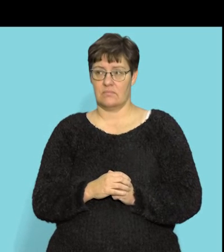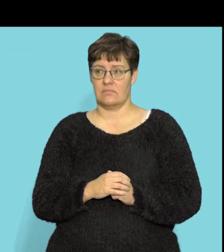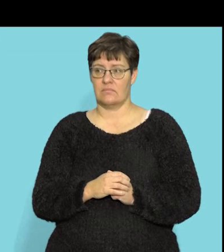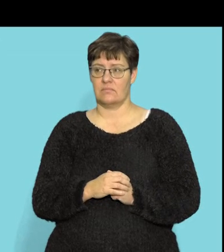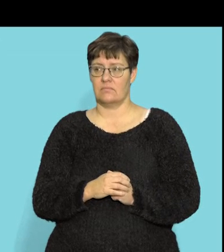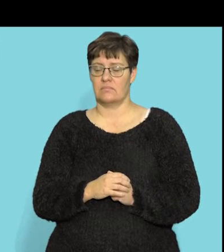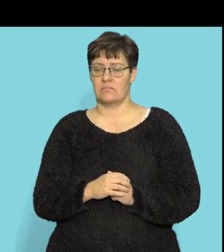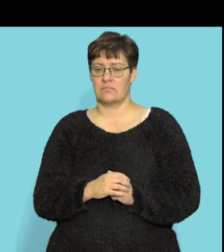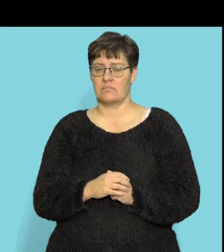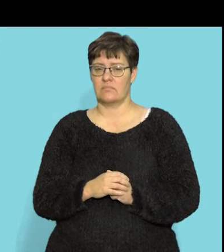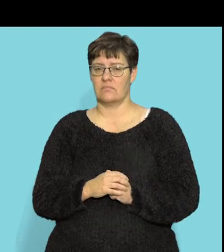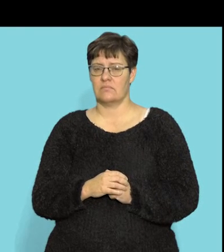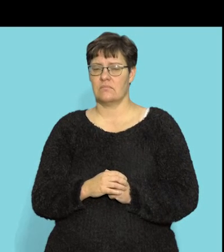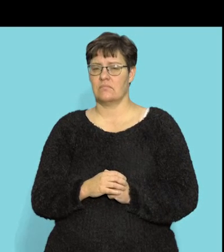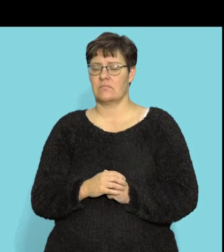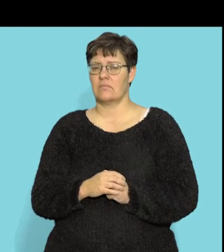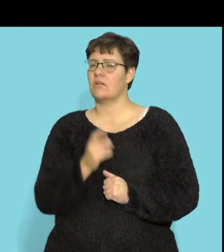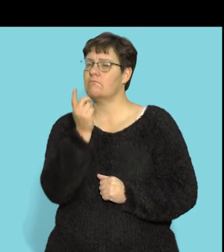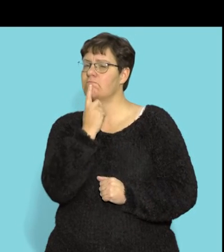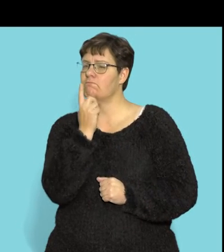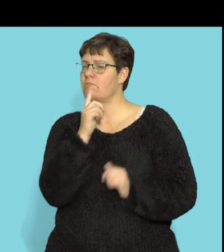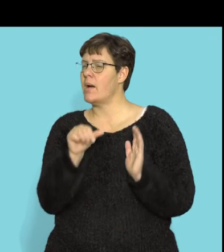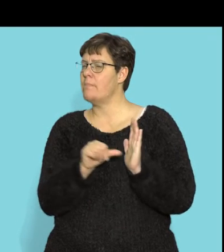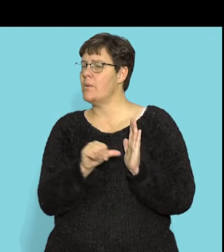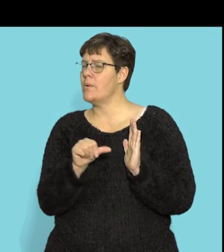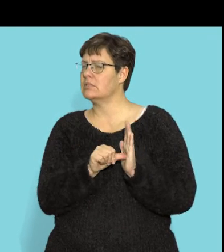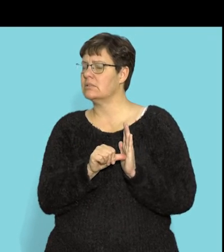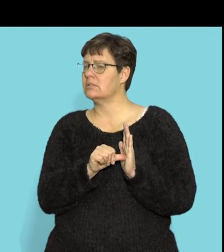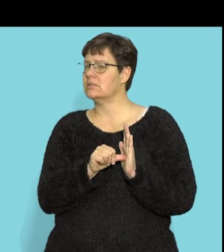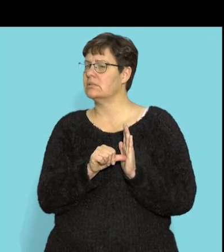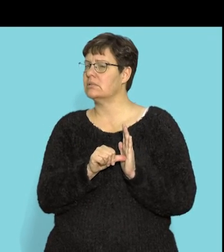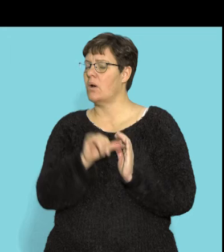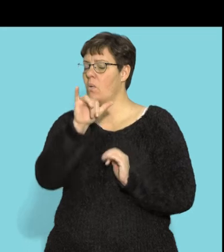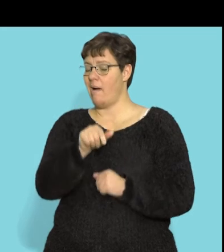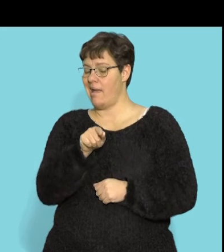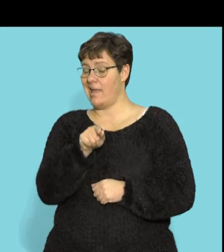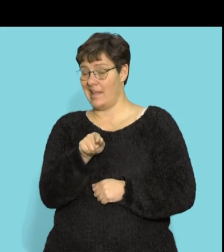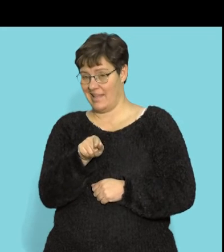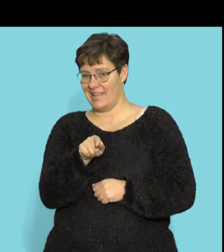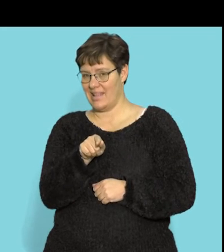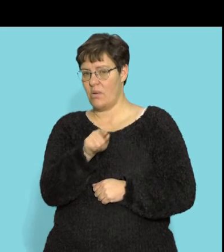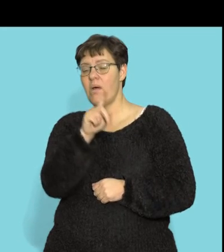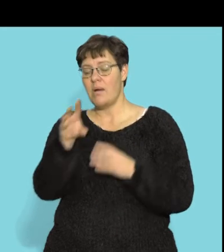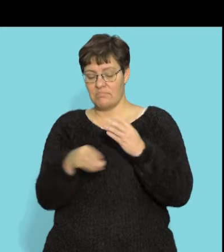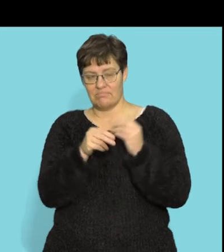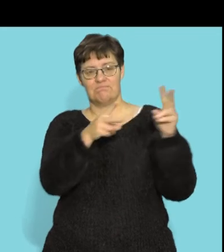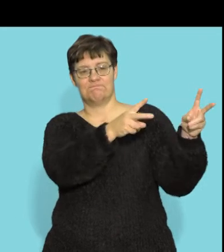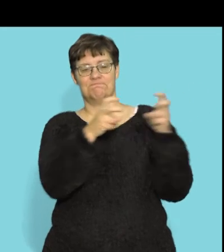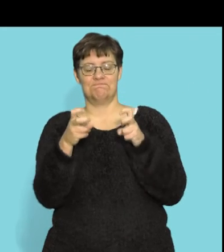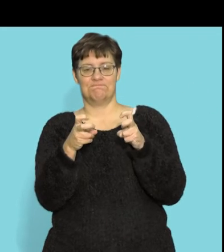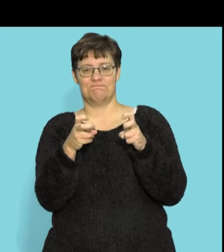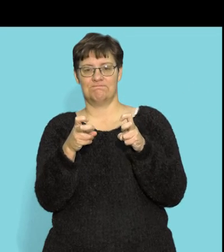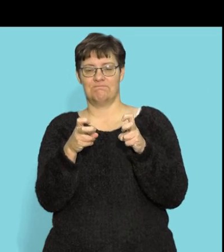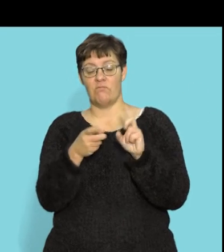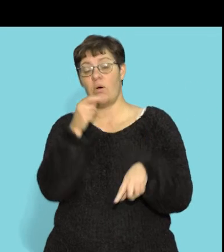150 watts. And then there is something else that's very important about component Y, which we can also extract